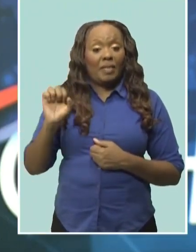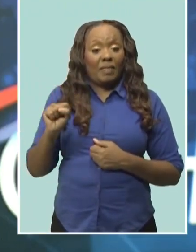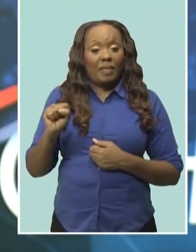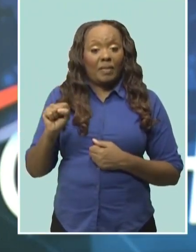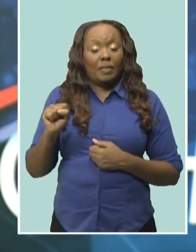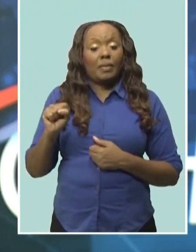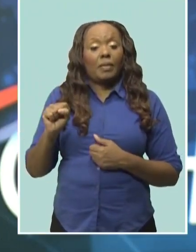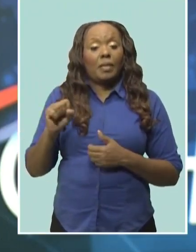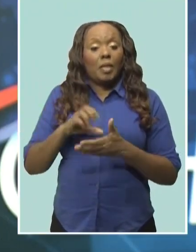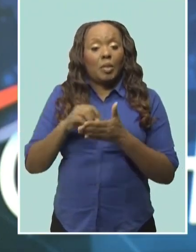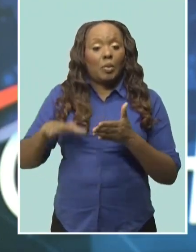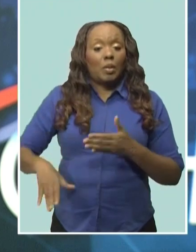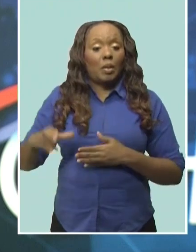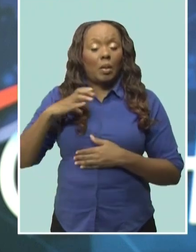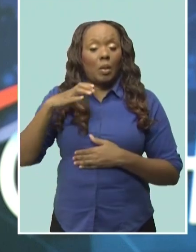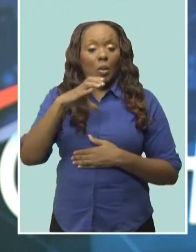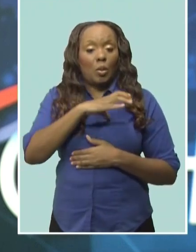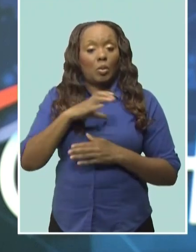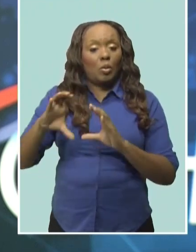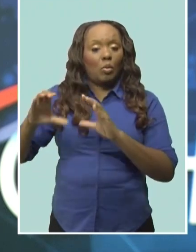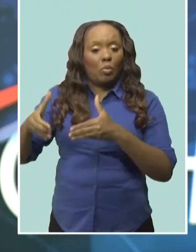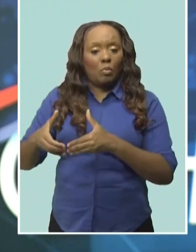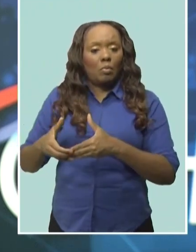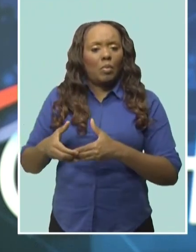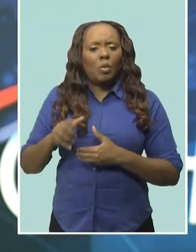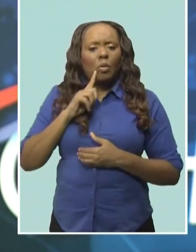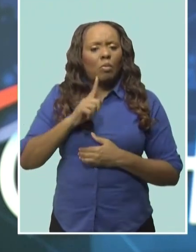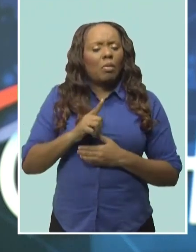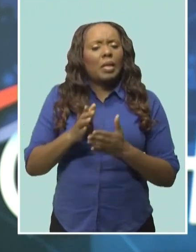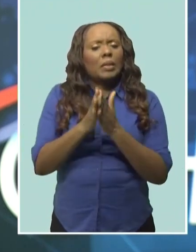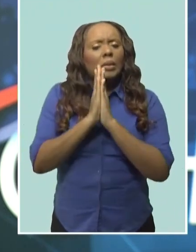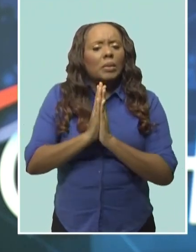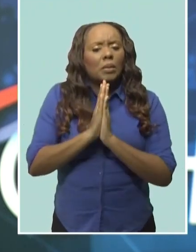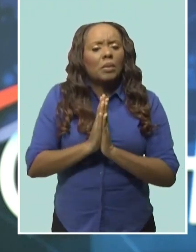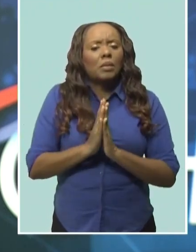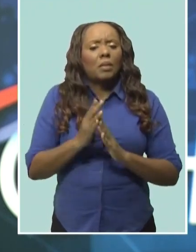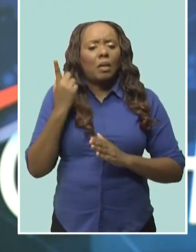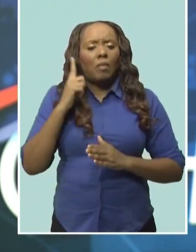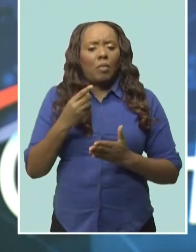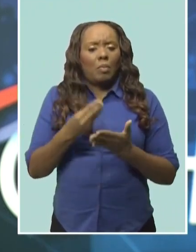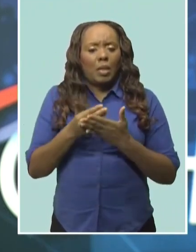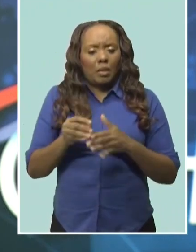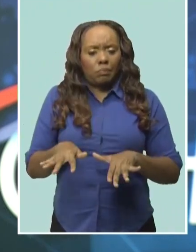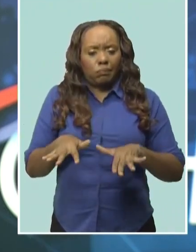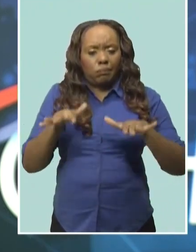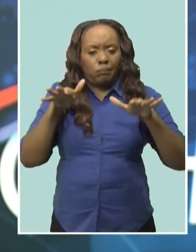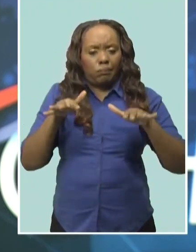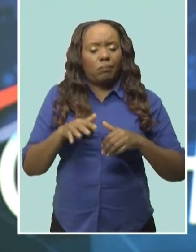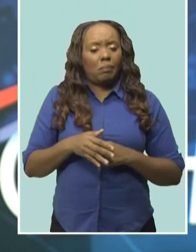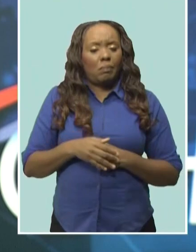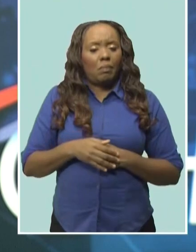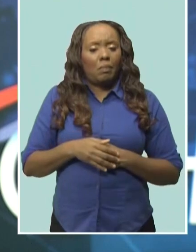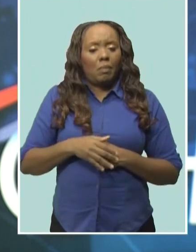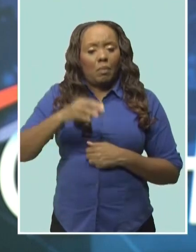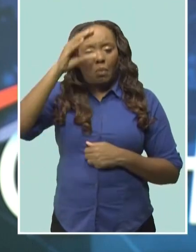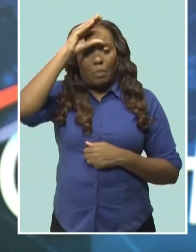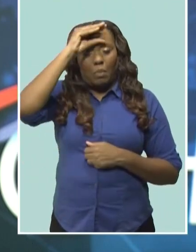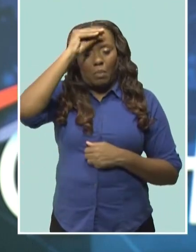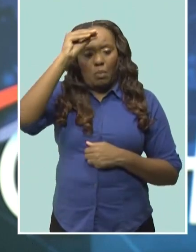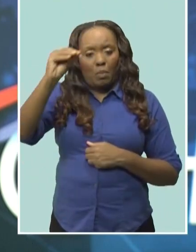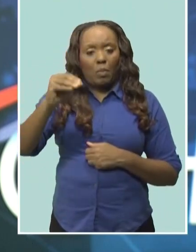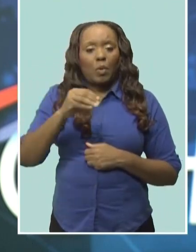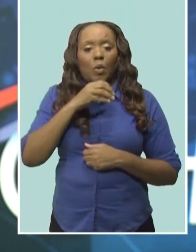Student Council body has made an impassioned plea for assistance in raising funds for one of their own.